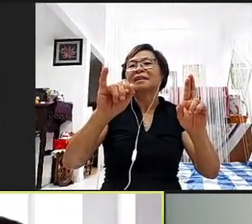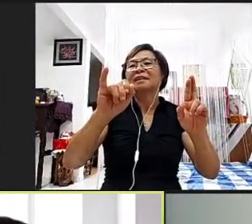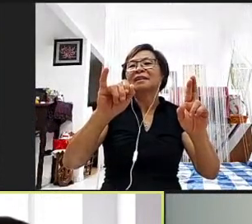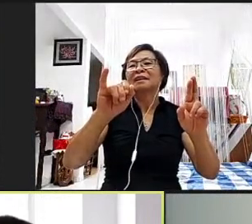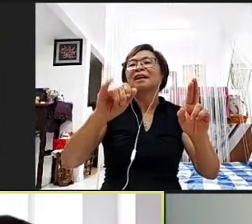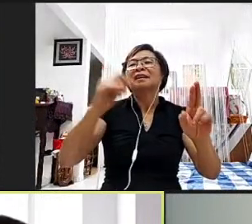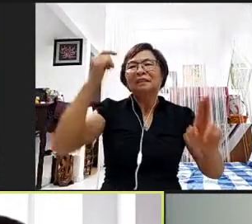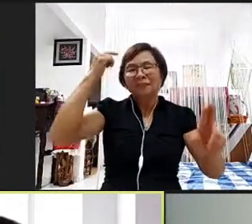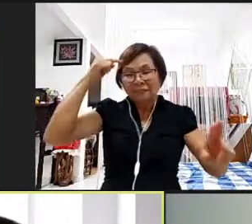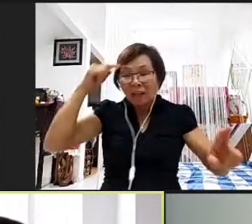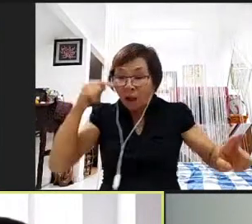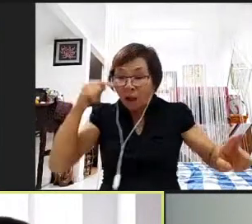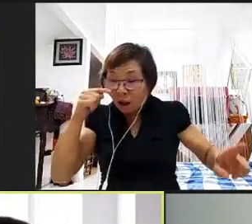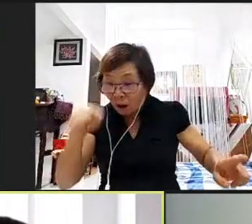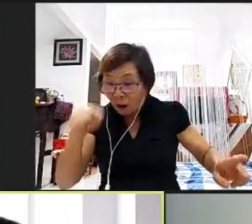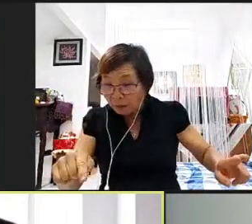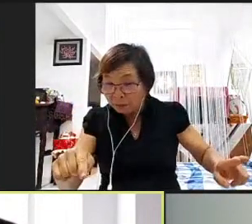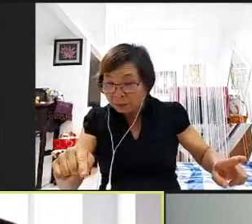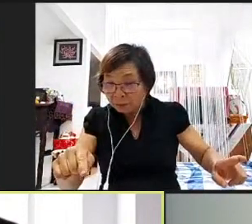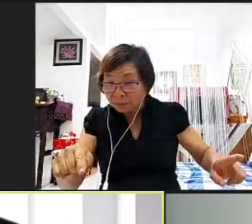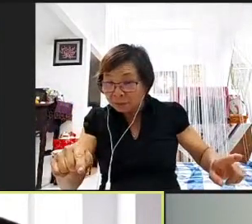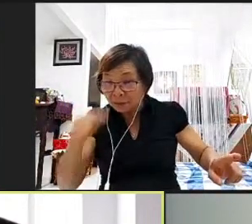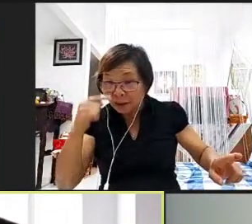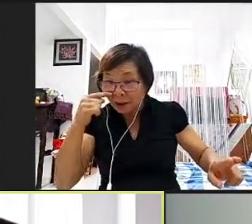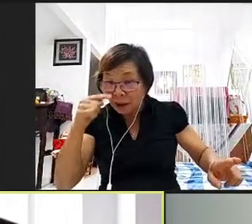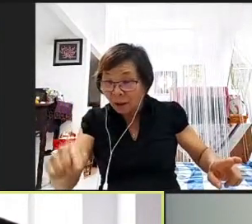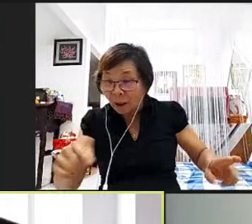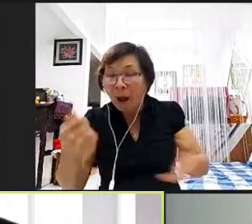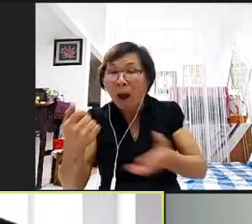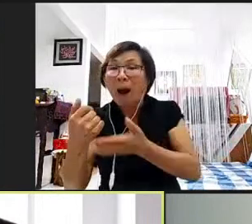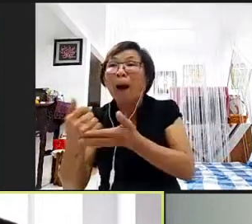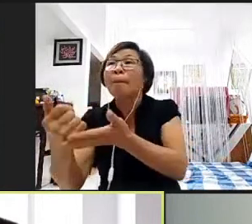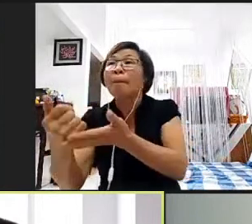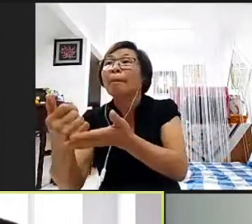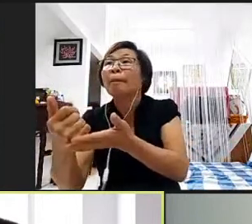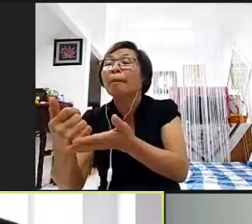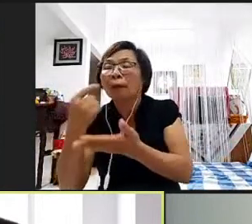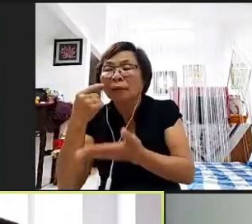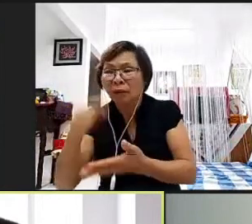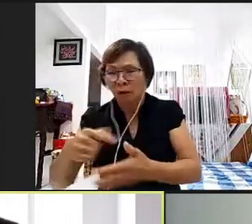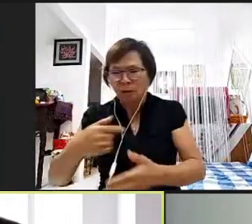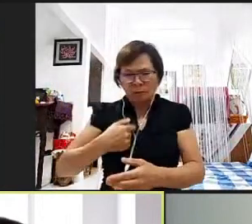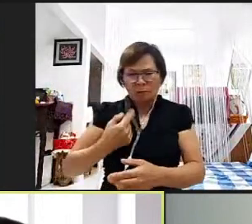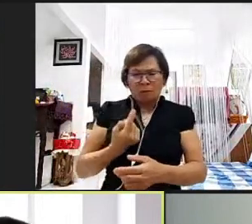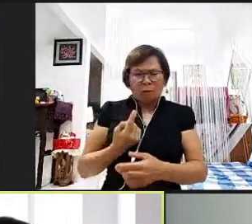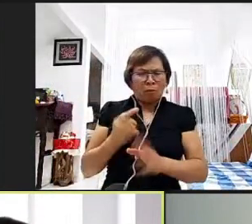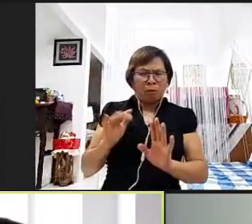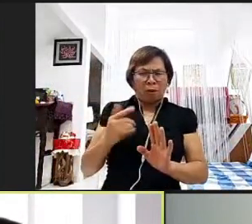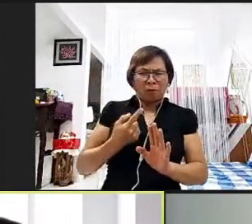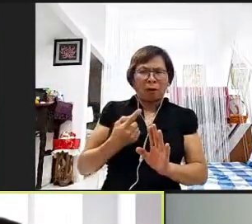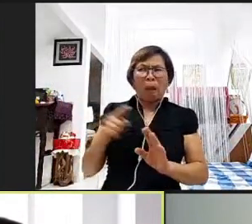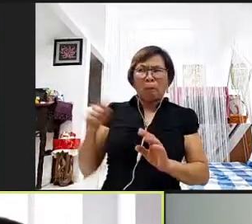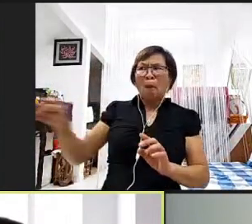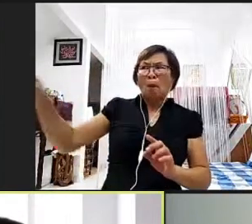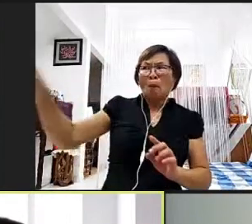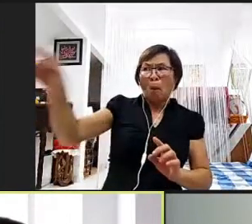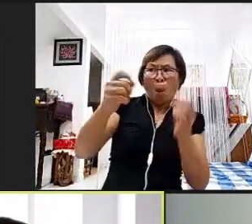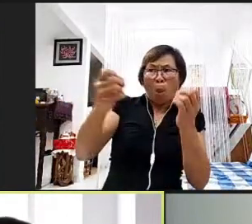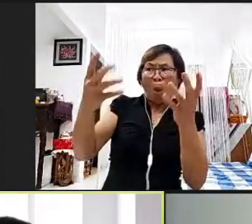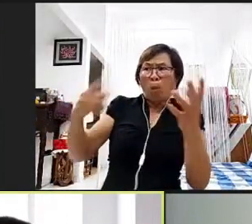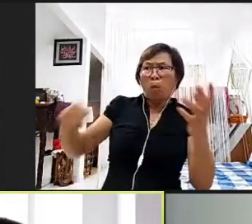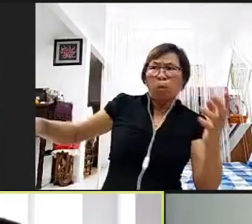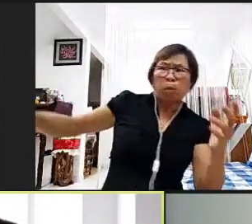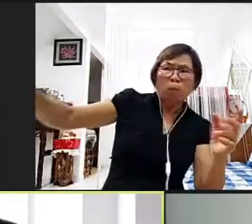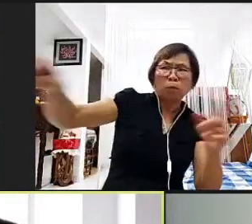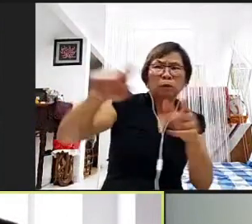identify resources, identify help. Now we are not alone. There are many people who have similar